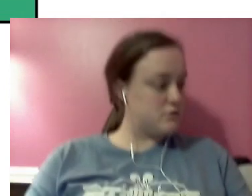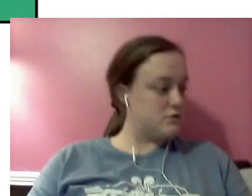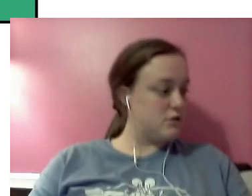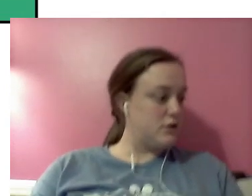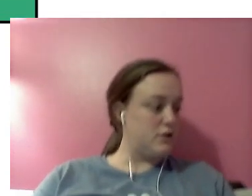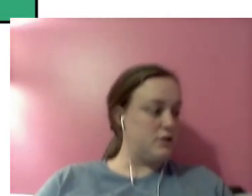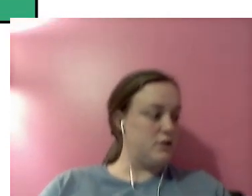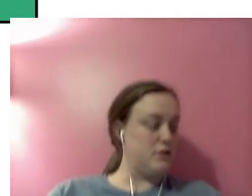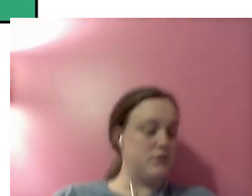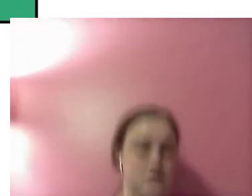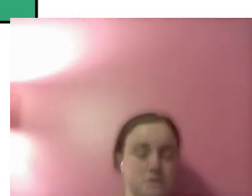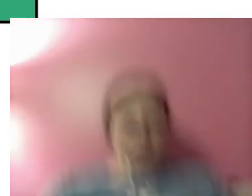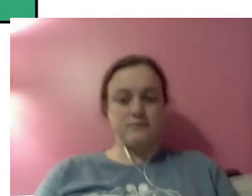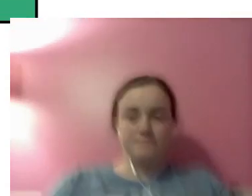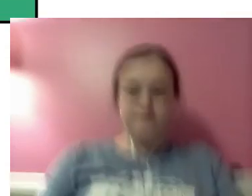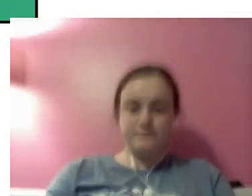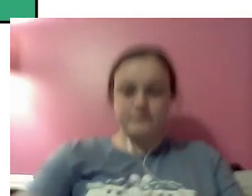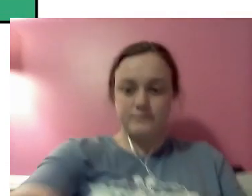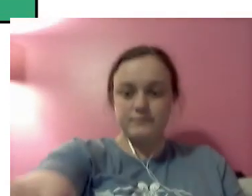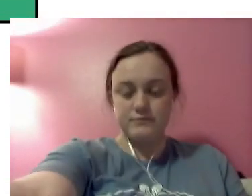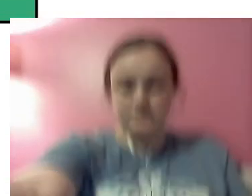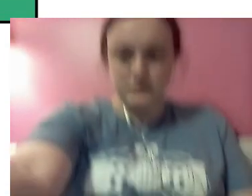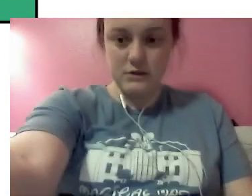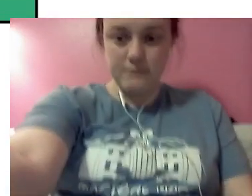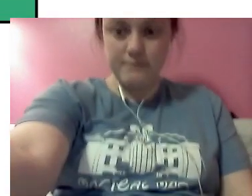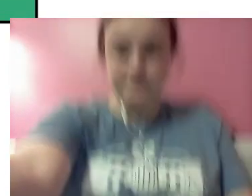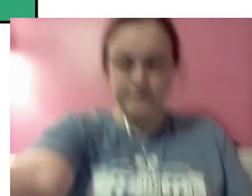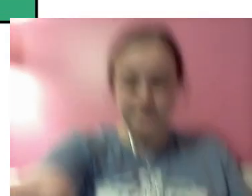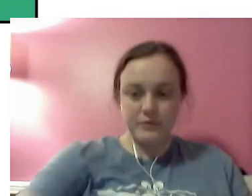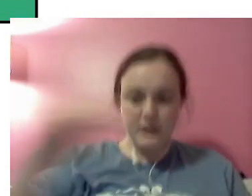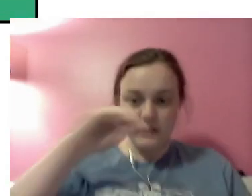house is,